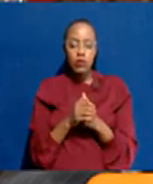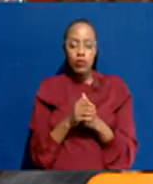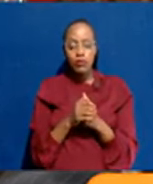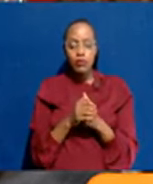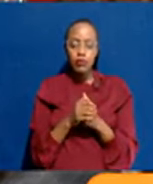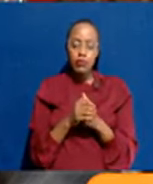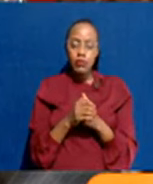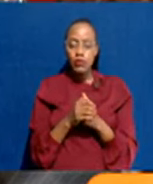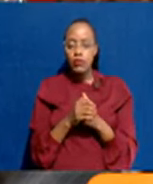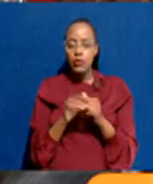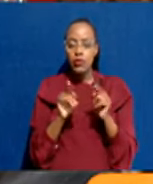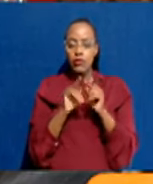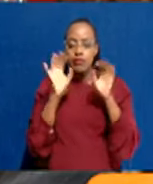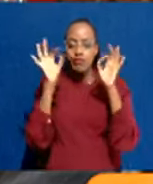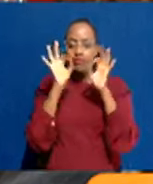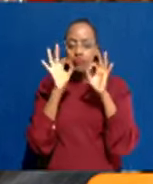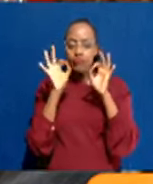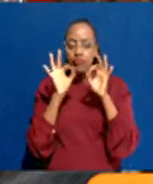to our